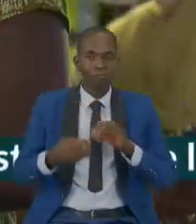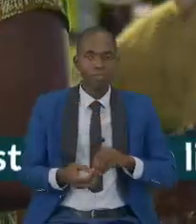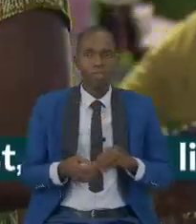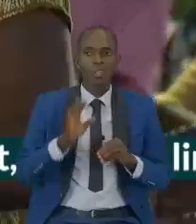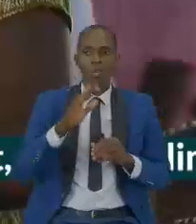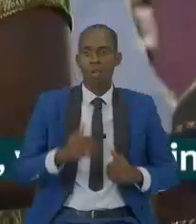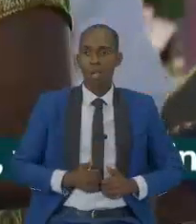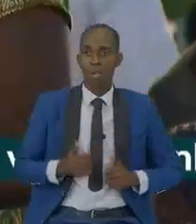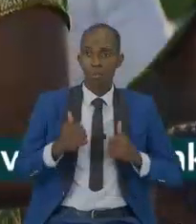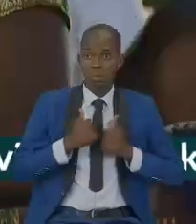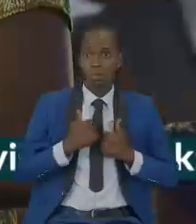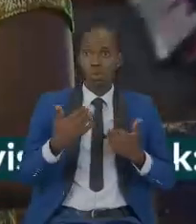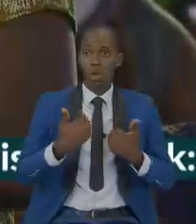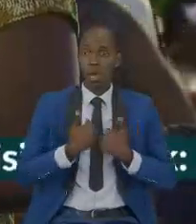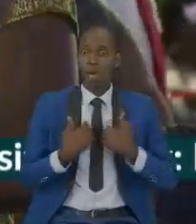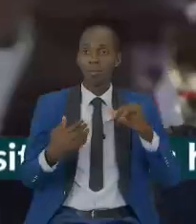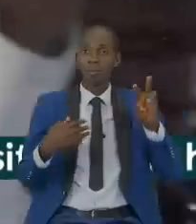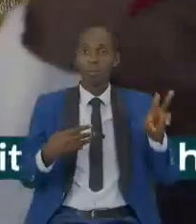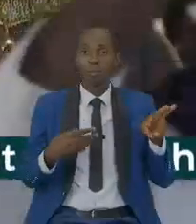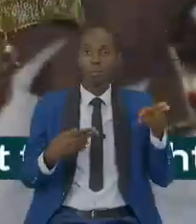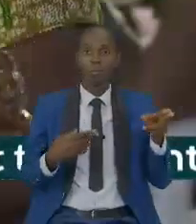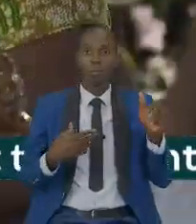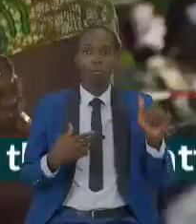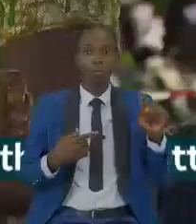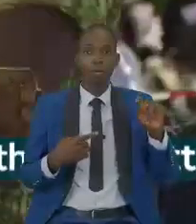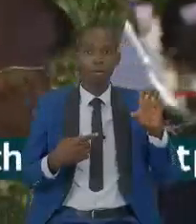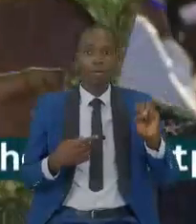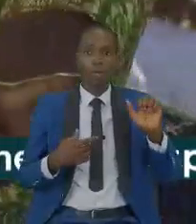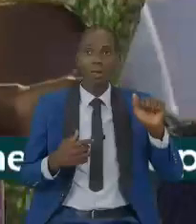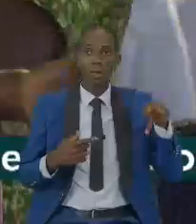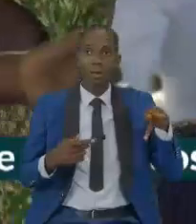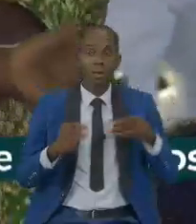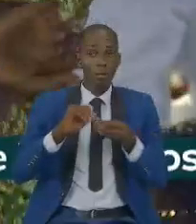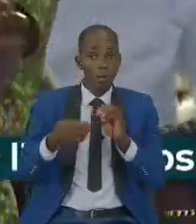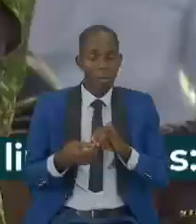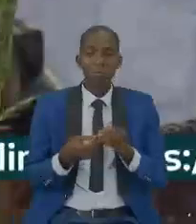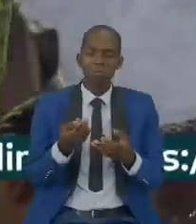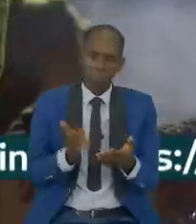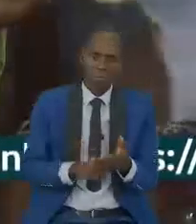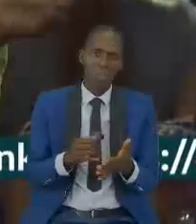their details correctly. Let's do that quickly.